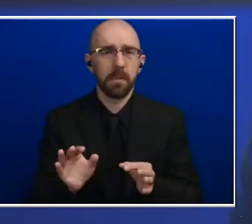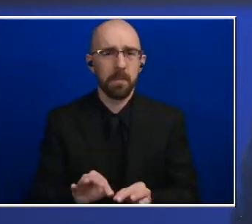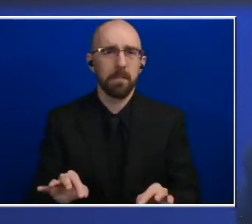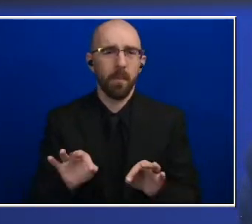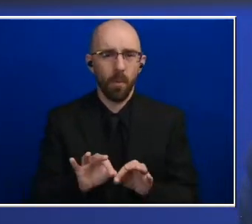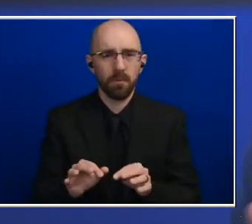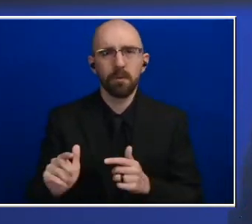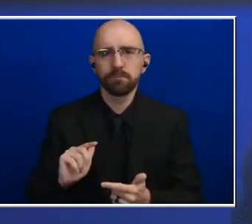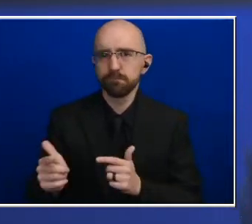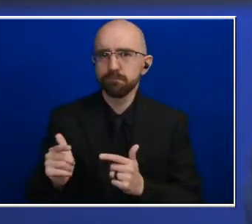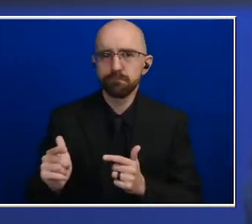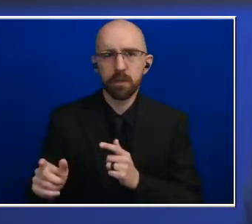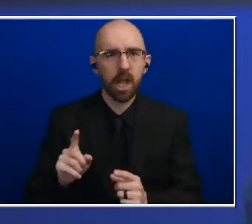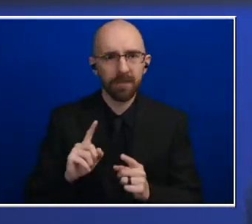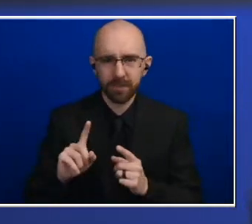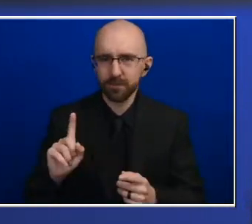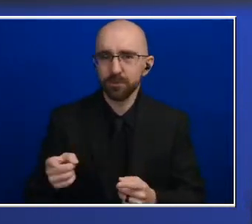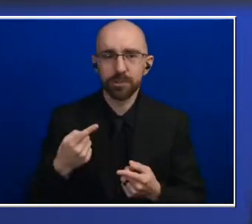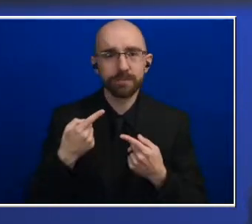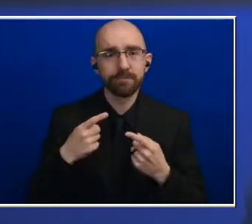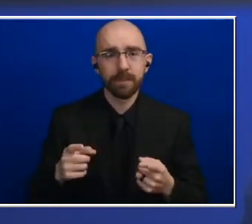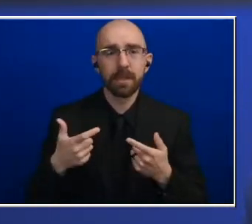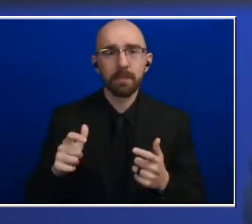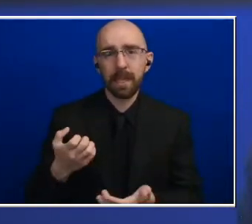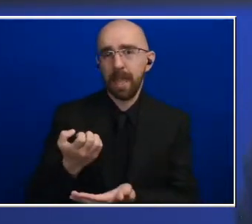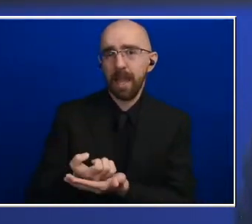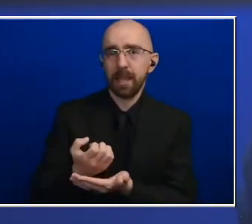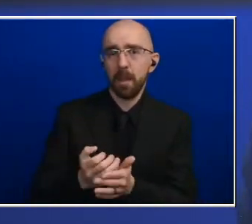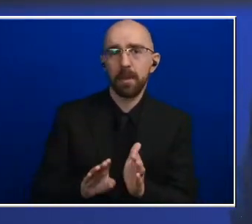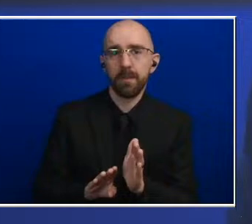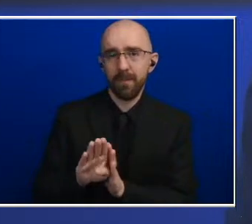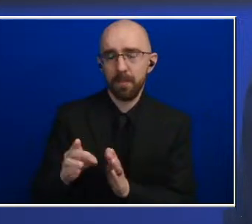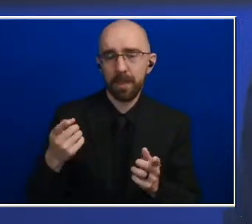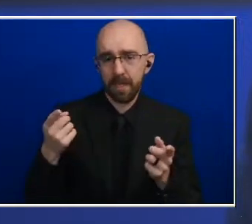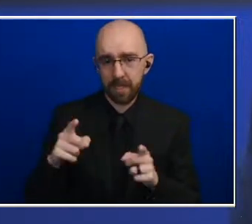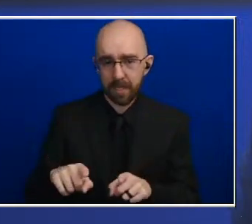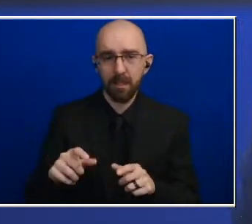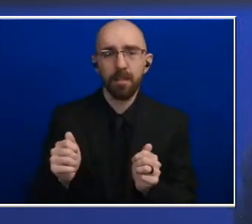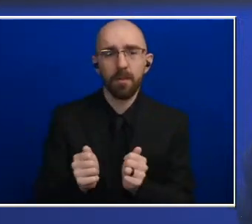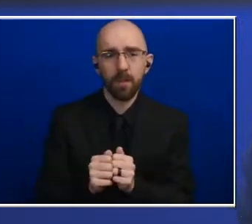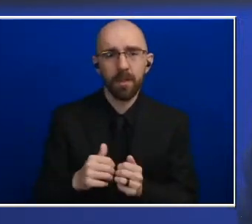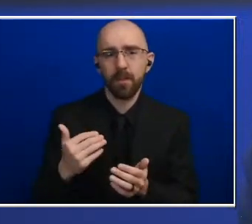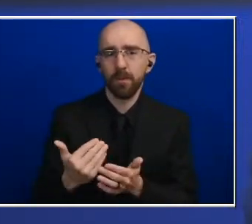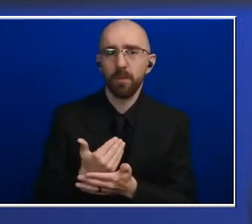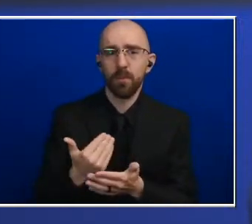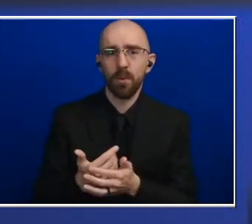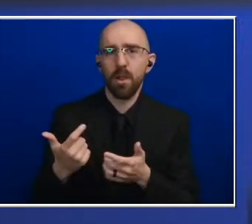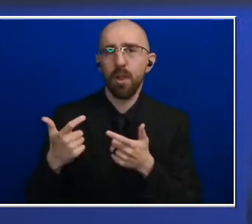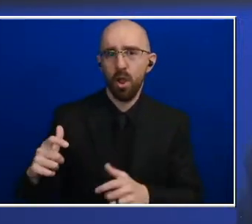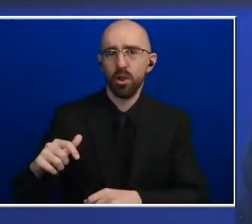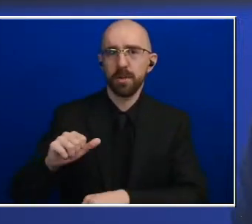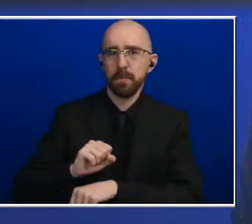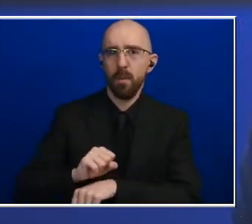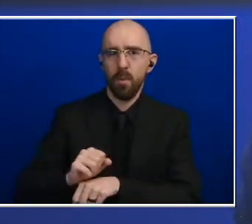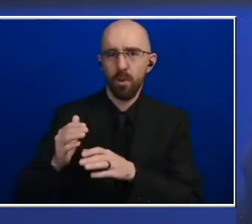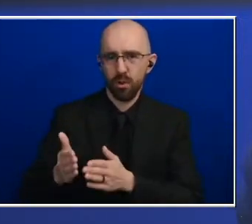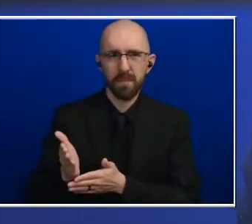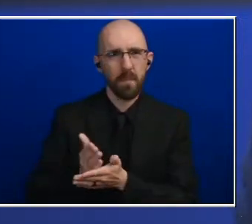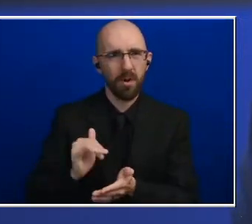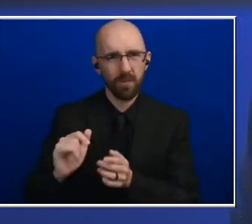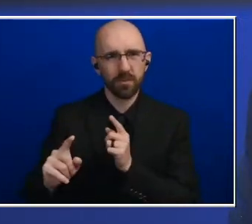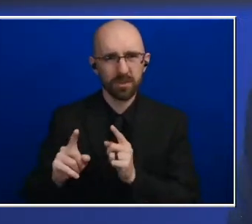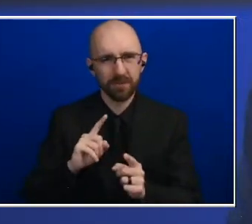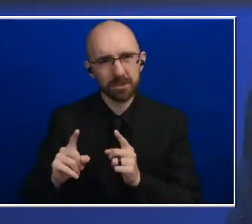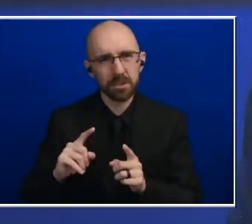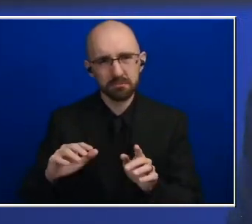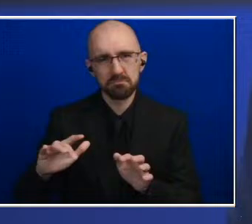So we just announced a big economic development deal with a new large employer, and part of those conversations were happening while